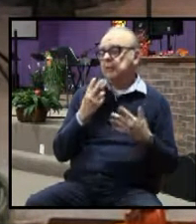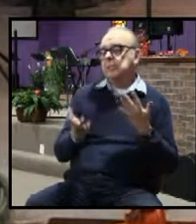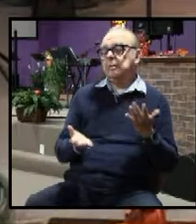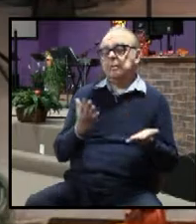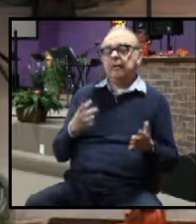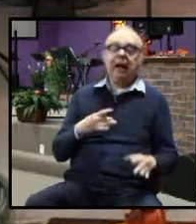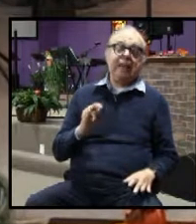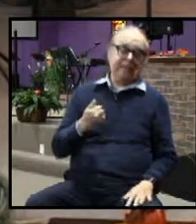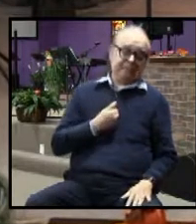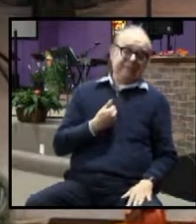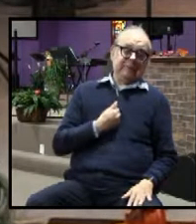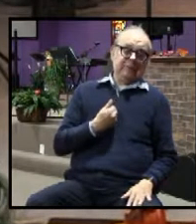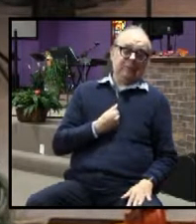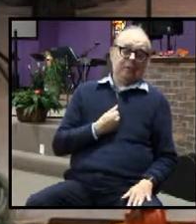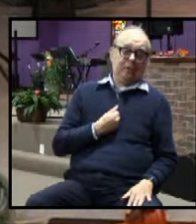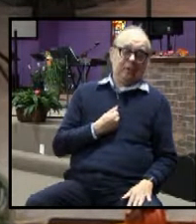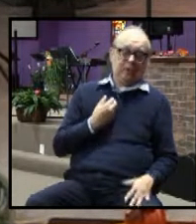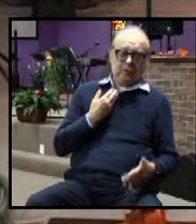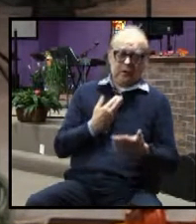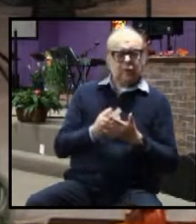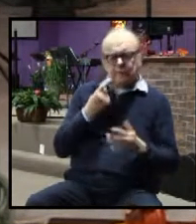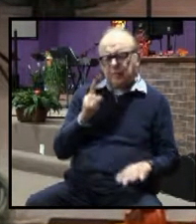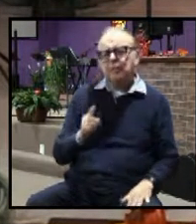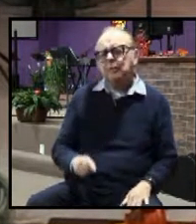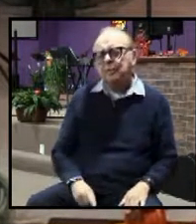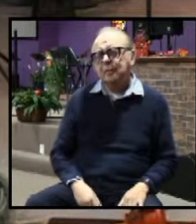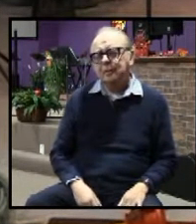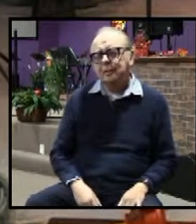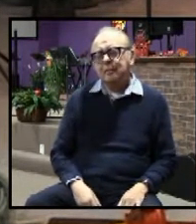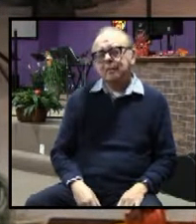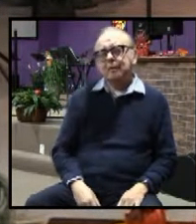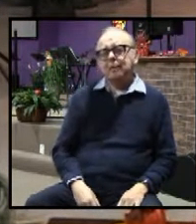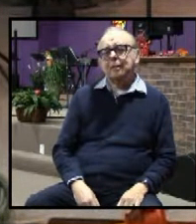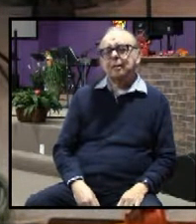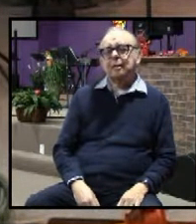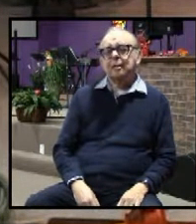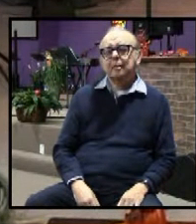You may say, well, I like myself. Whoa, good for you.